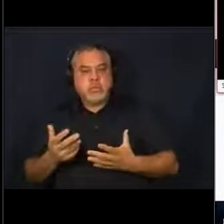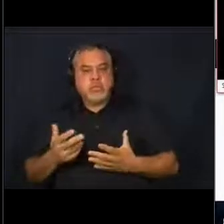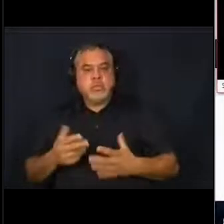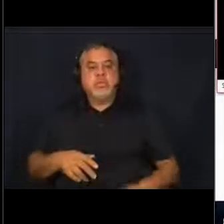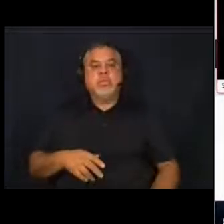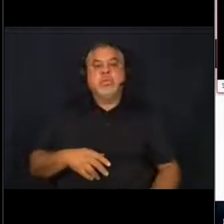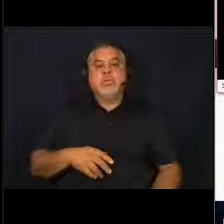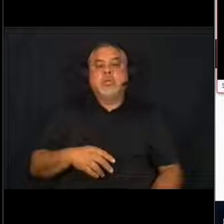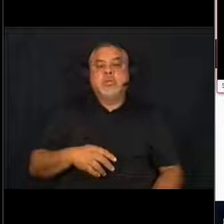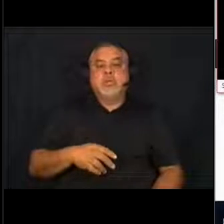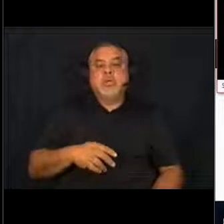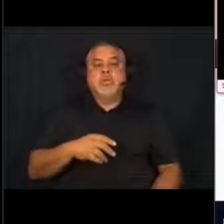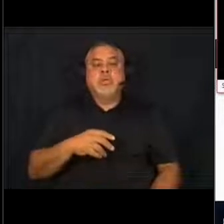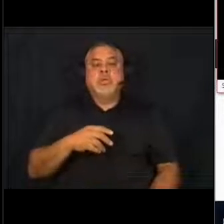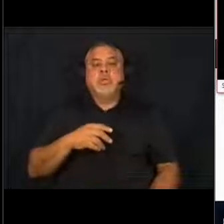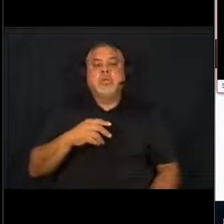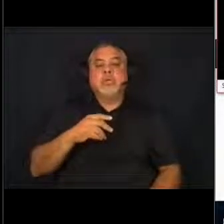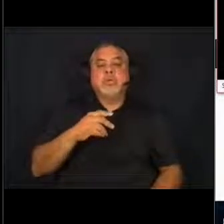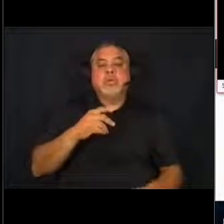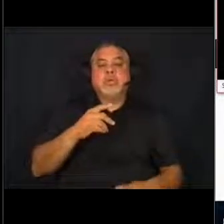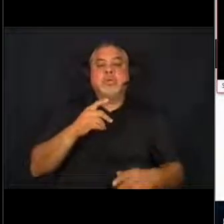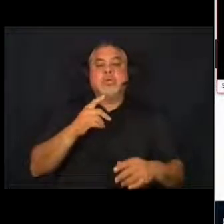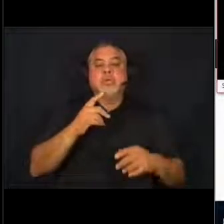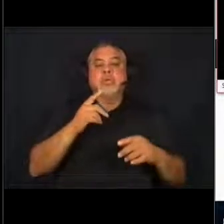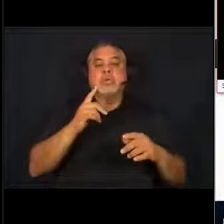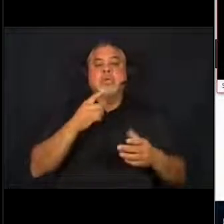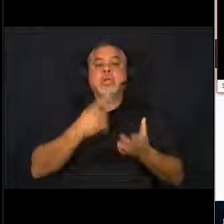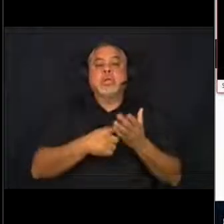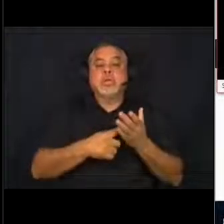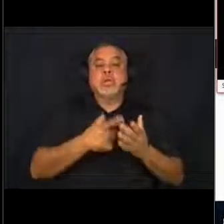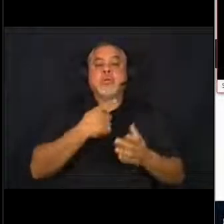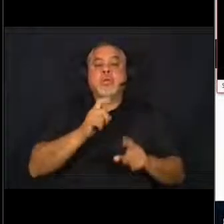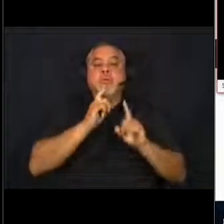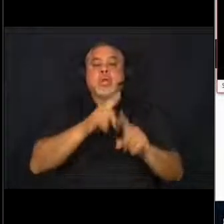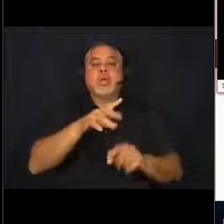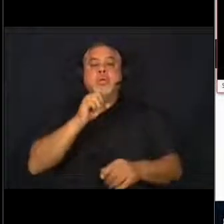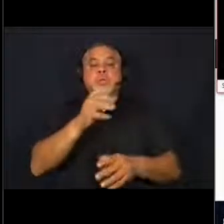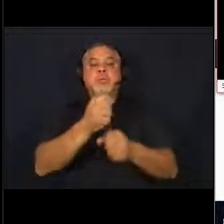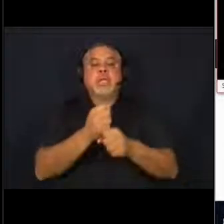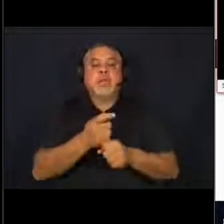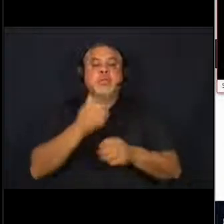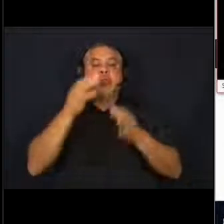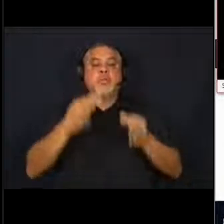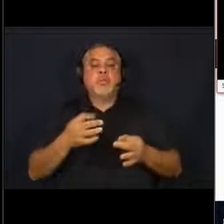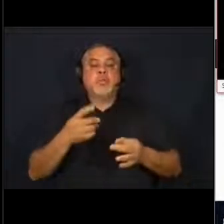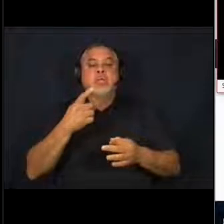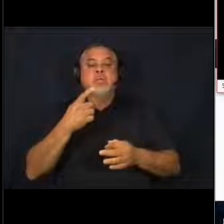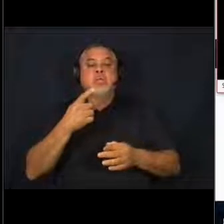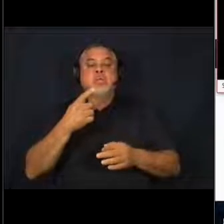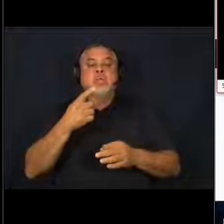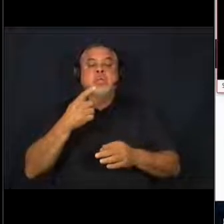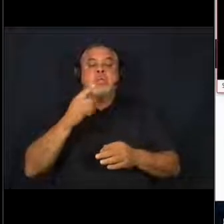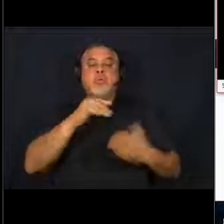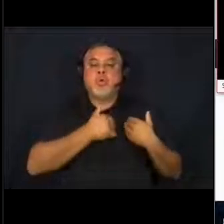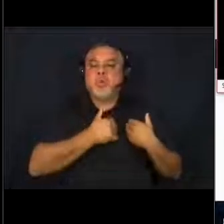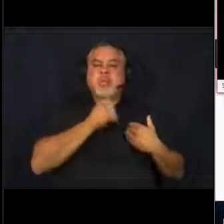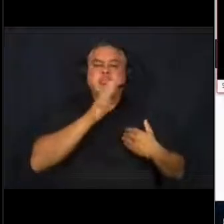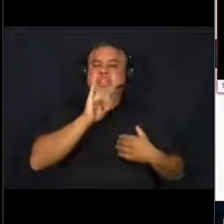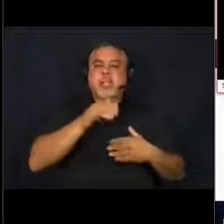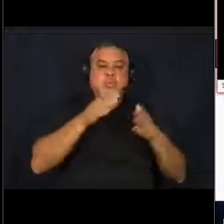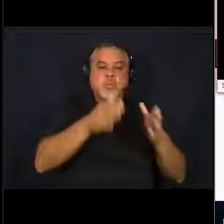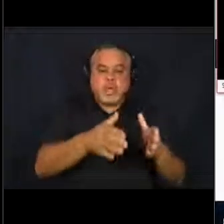Consultation from respondents was obtained to determine the estimated burden. We don't talk like that. But when we start with a pronoun and an